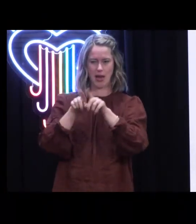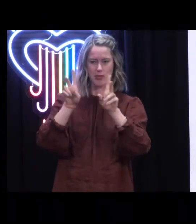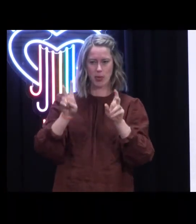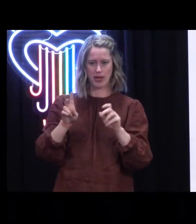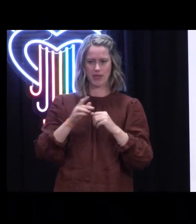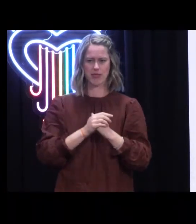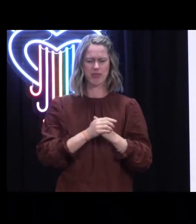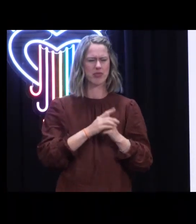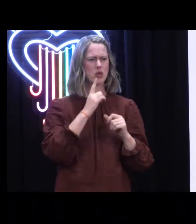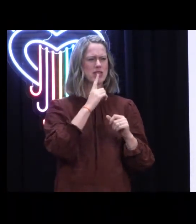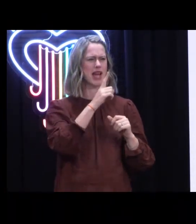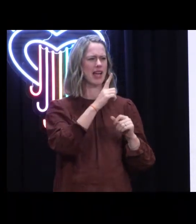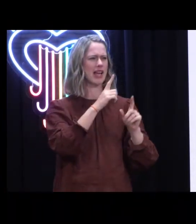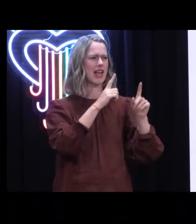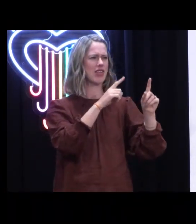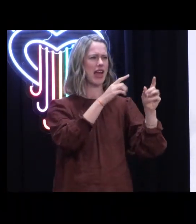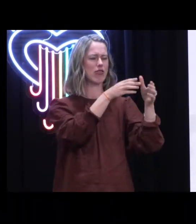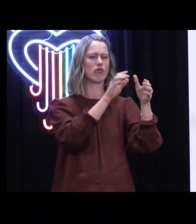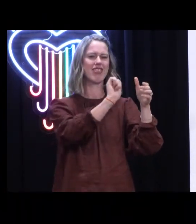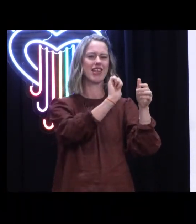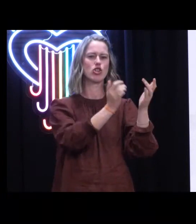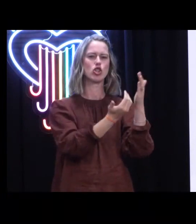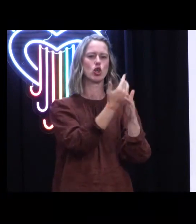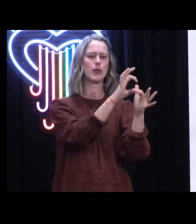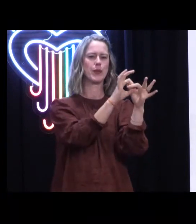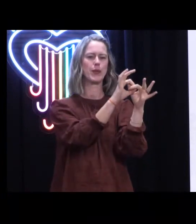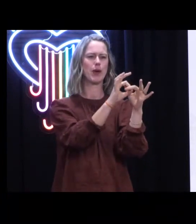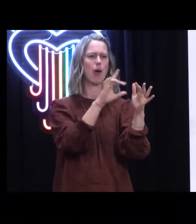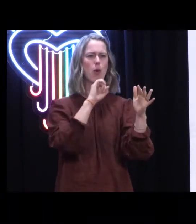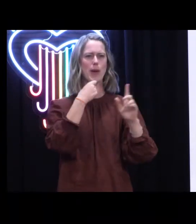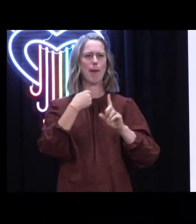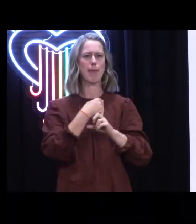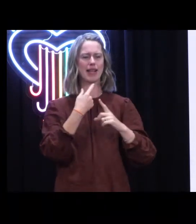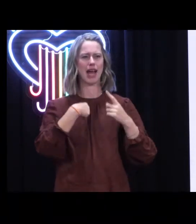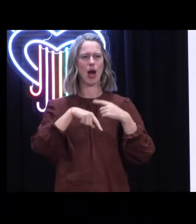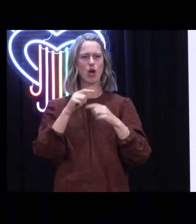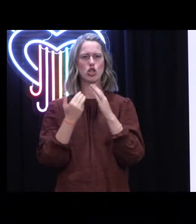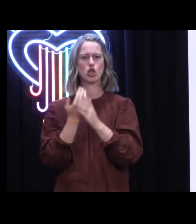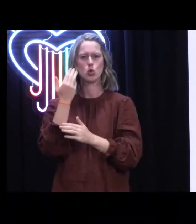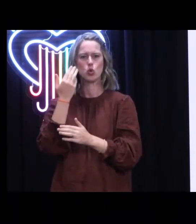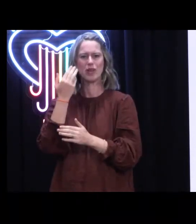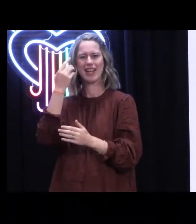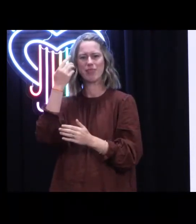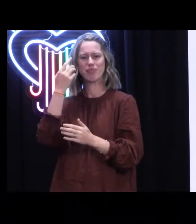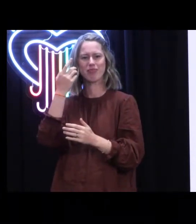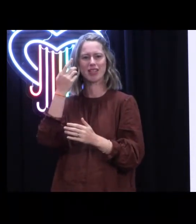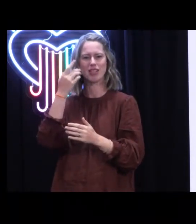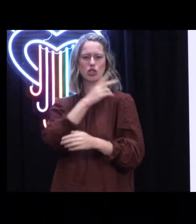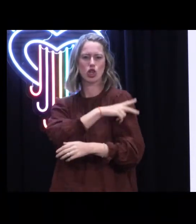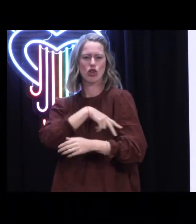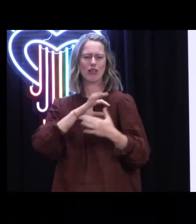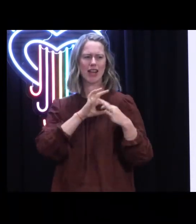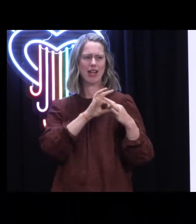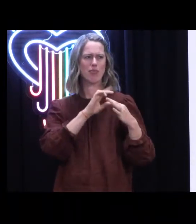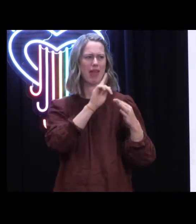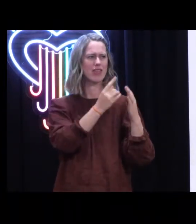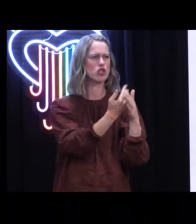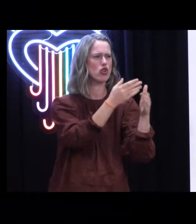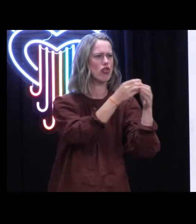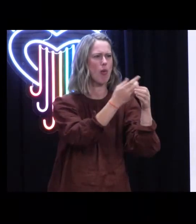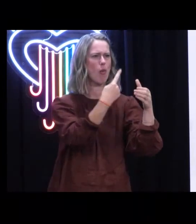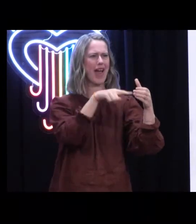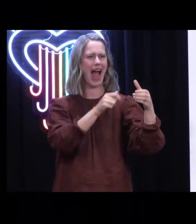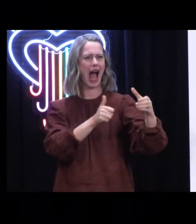it won't change our security and intelligence relationship when they've effectively formed another group that we are not part of? It is